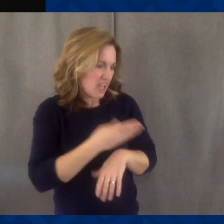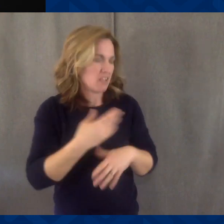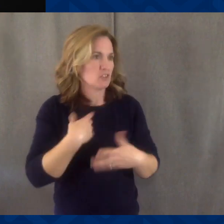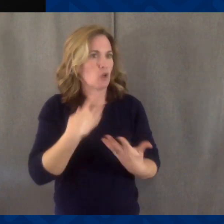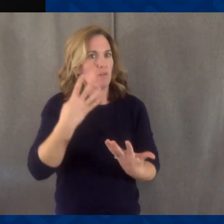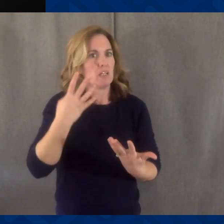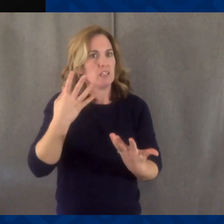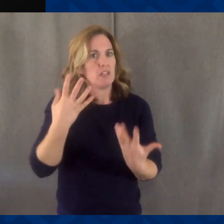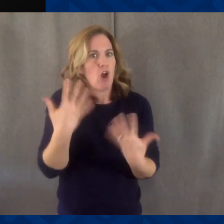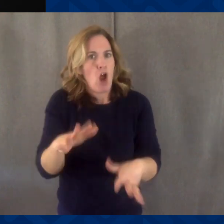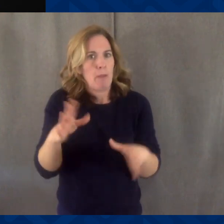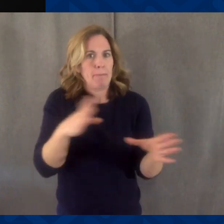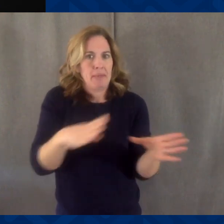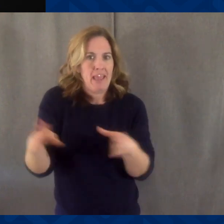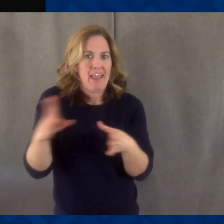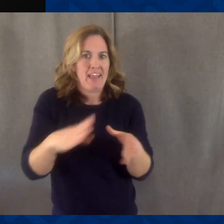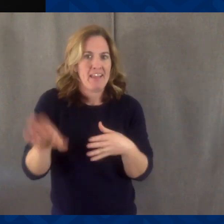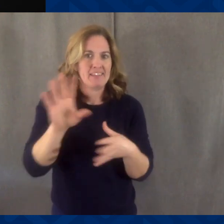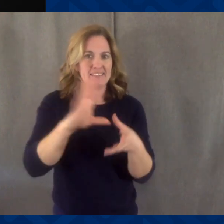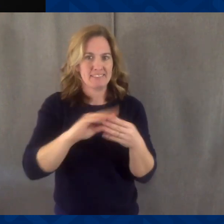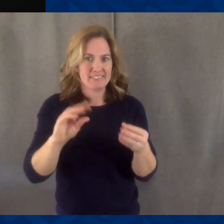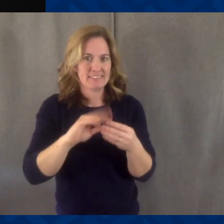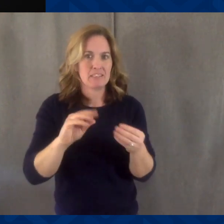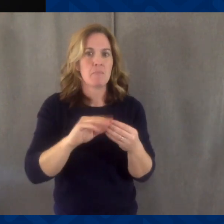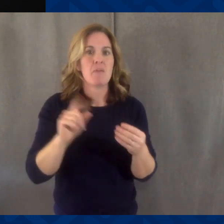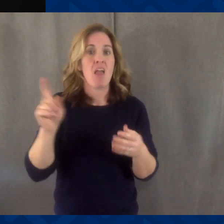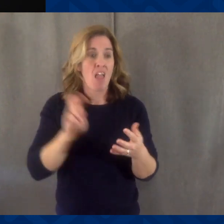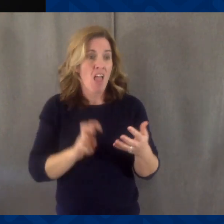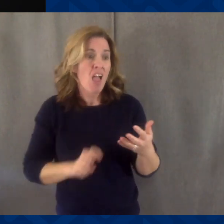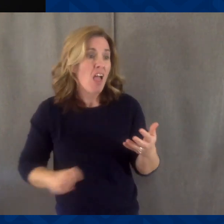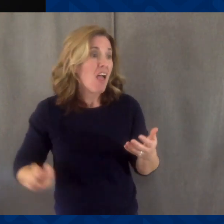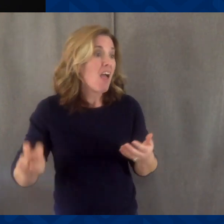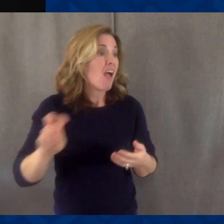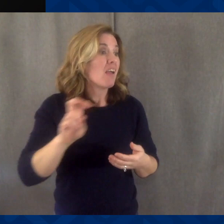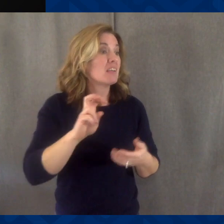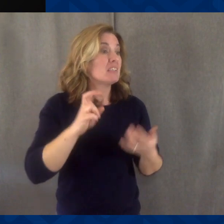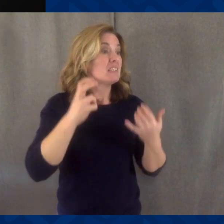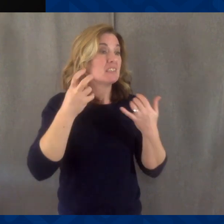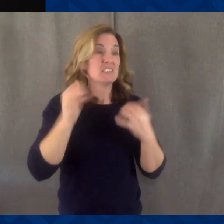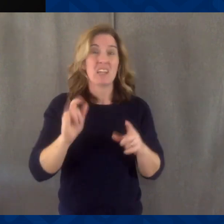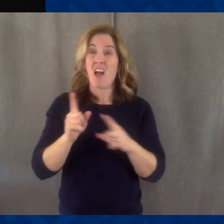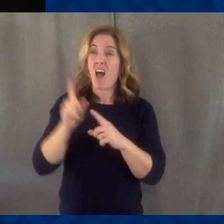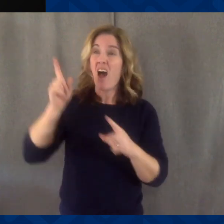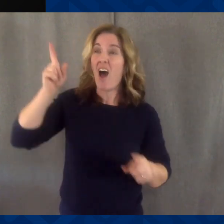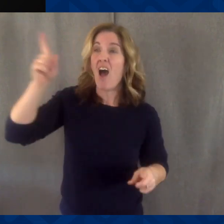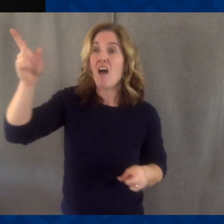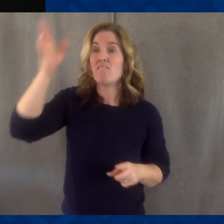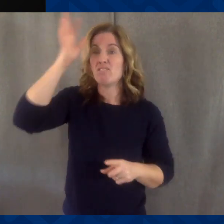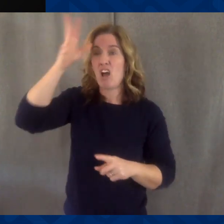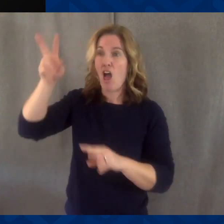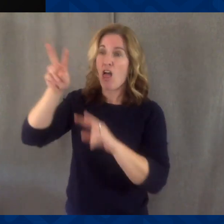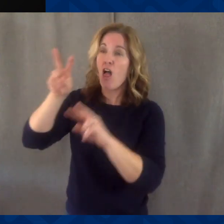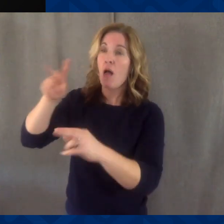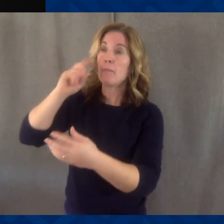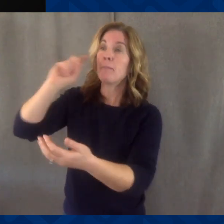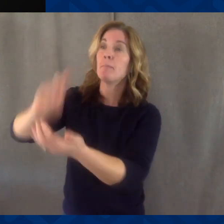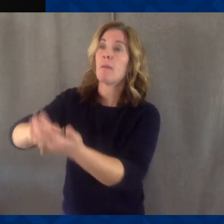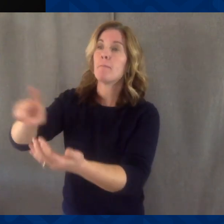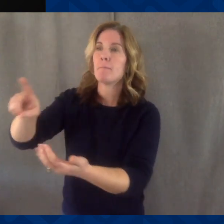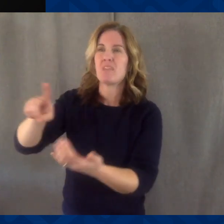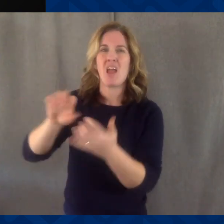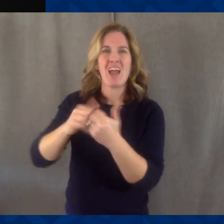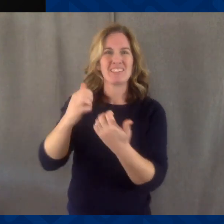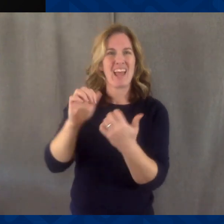a long way off, the father sees him. Now, you got to be asking yourself the question, how could the father have seen him at